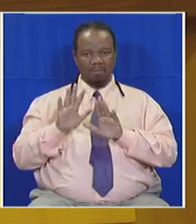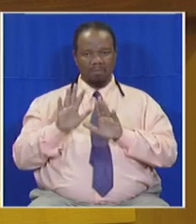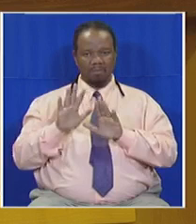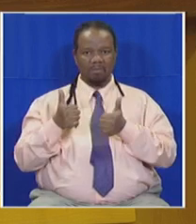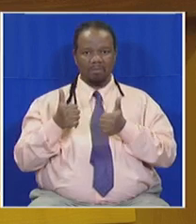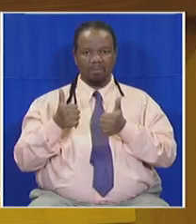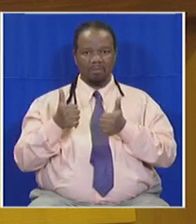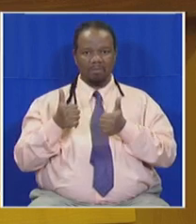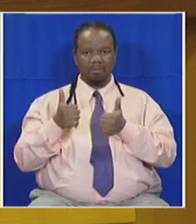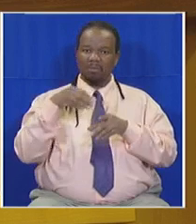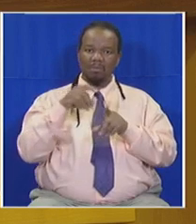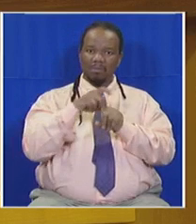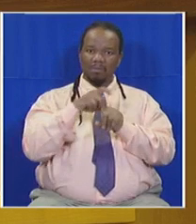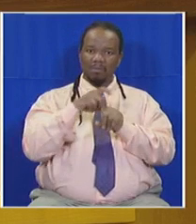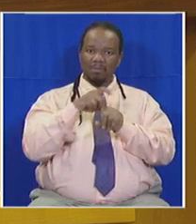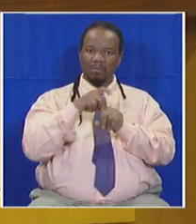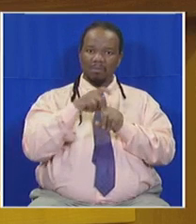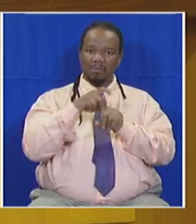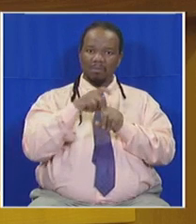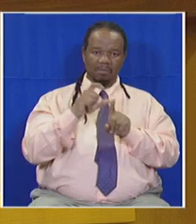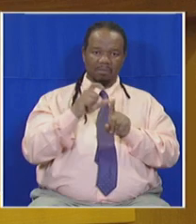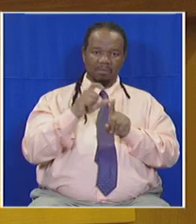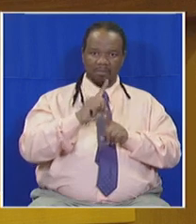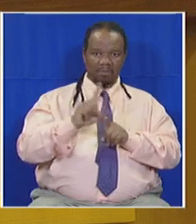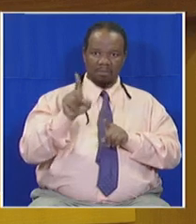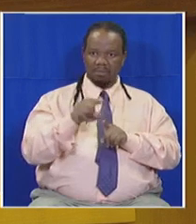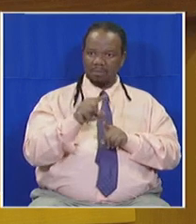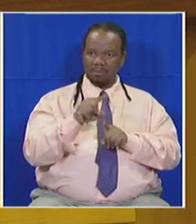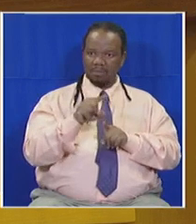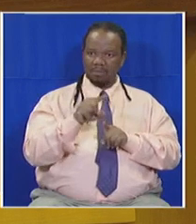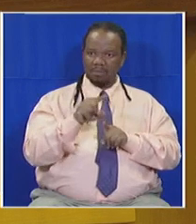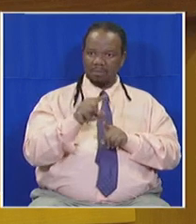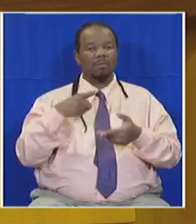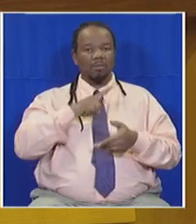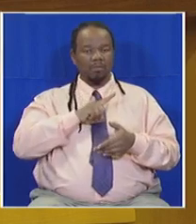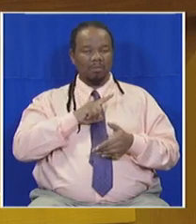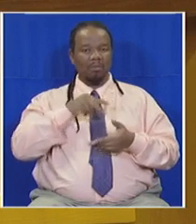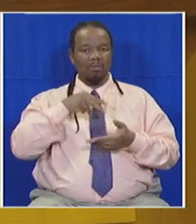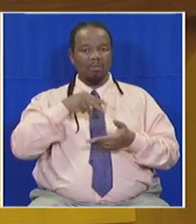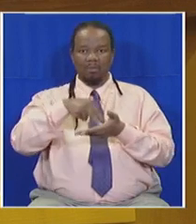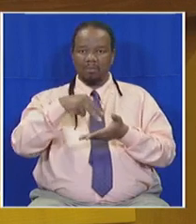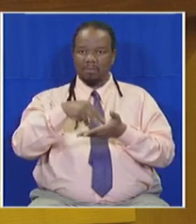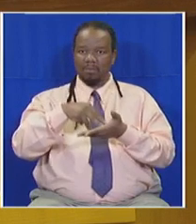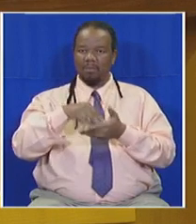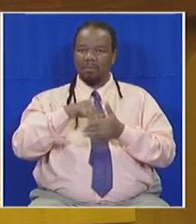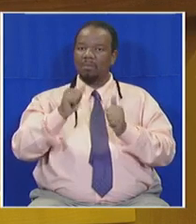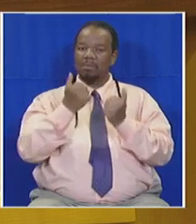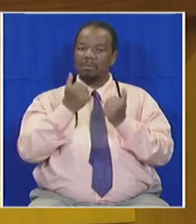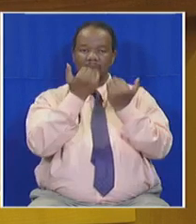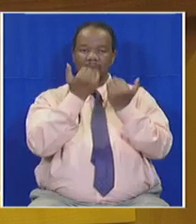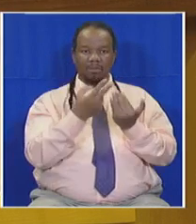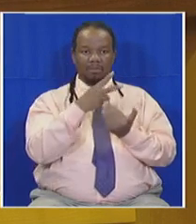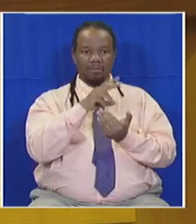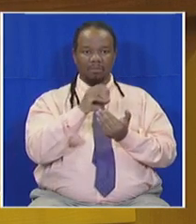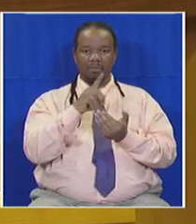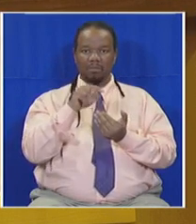culture. Chair, I'm rising today to deliberate on the budget on vote for COCTA